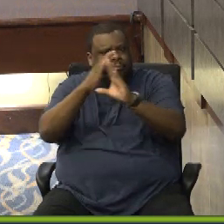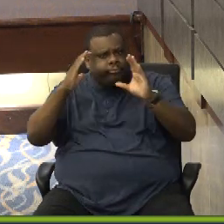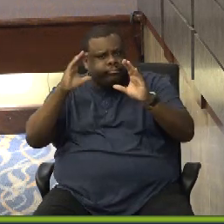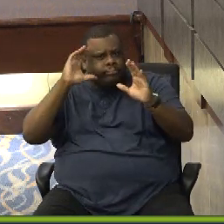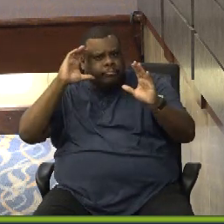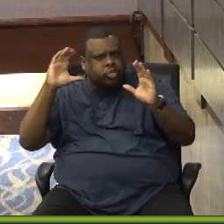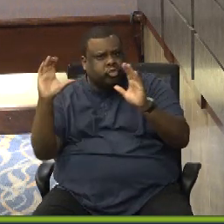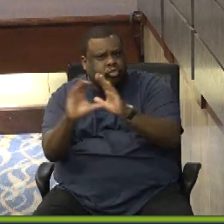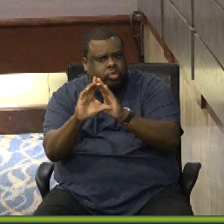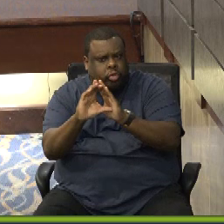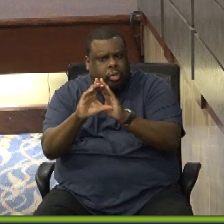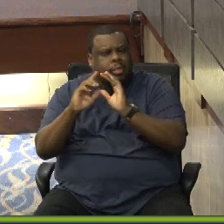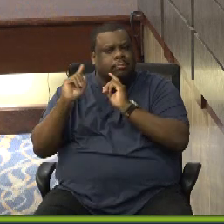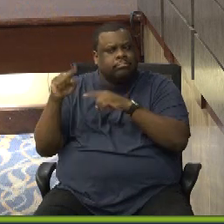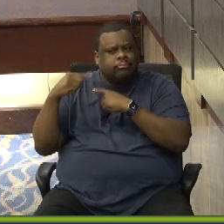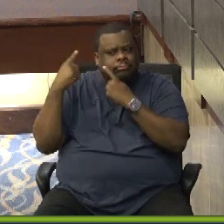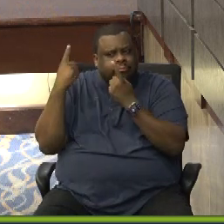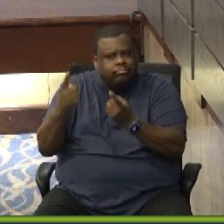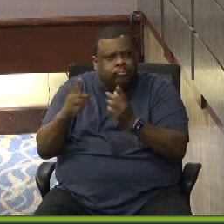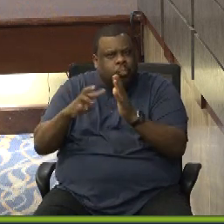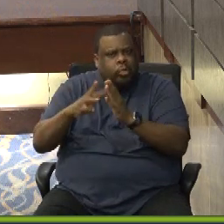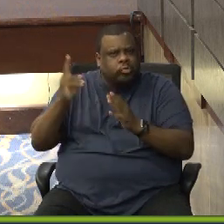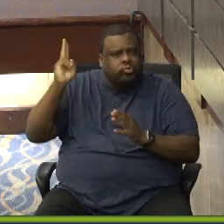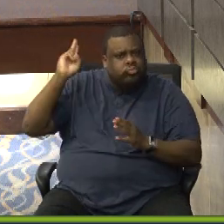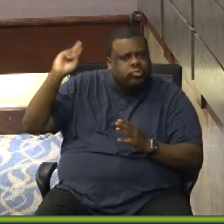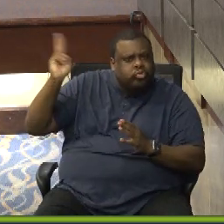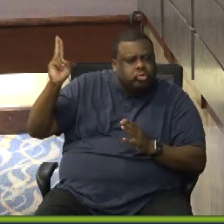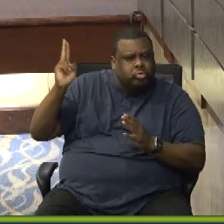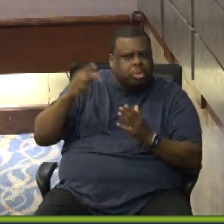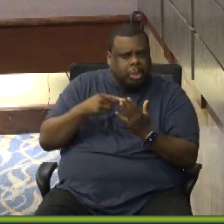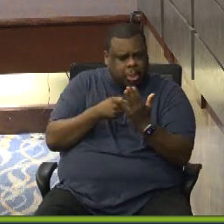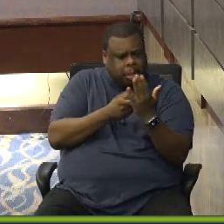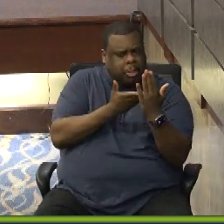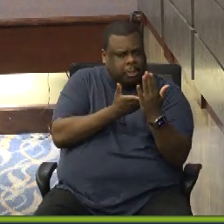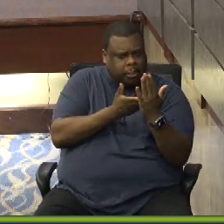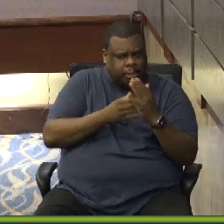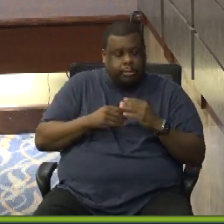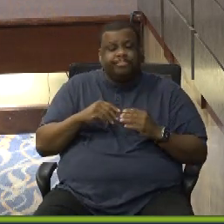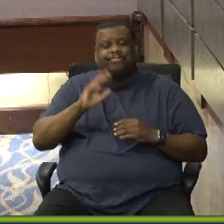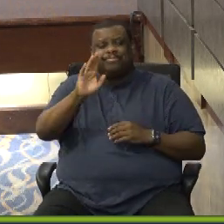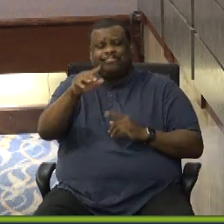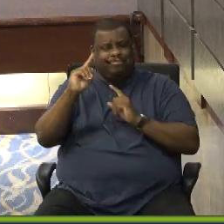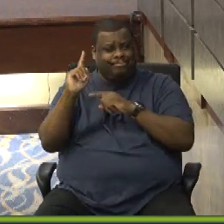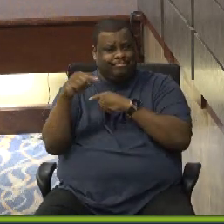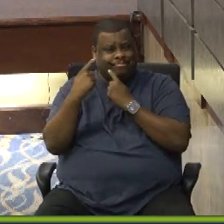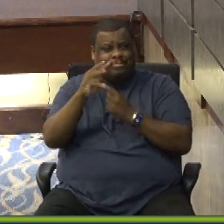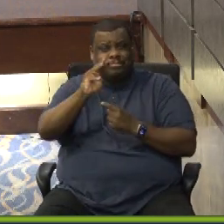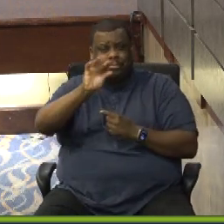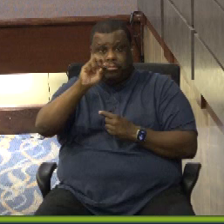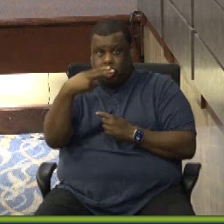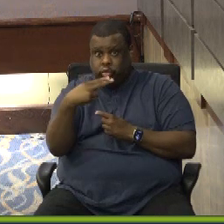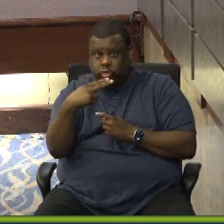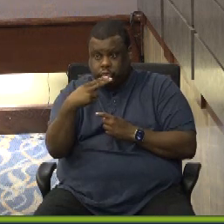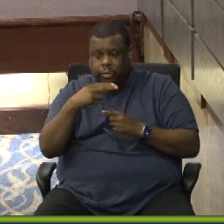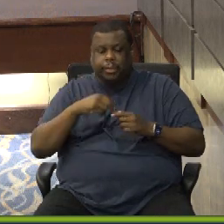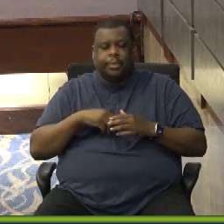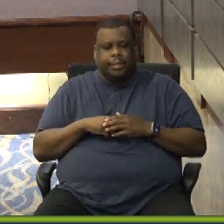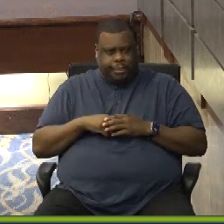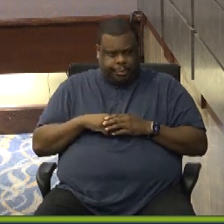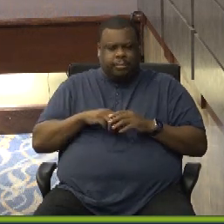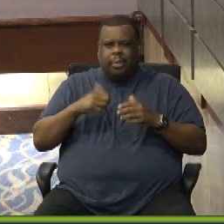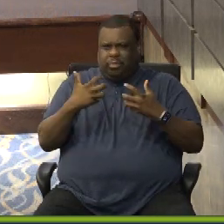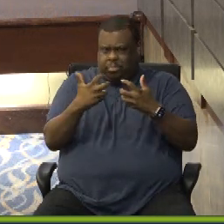our city's rich history, diverse community, and vision for the future. Since March, the team at Loyal Caspar, along with their partner